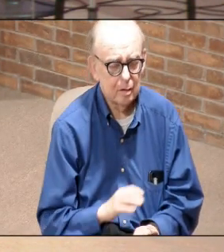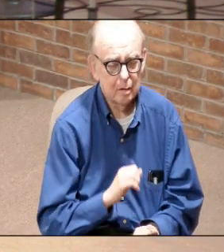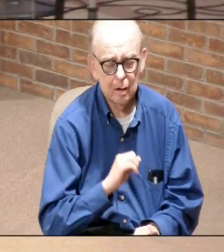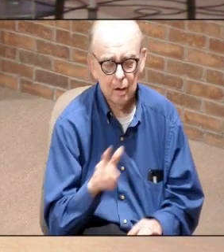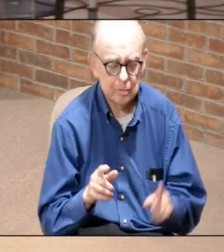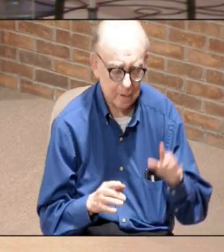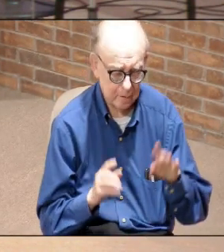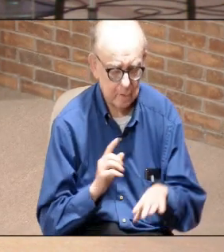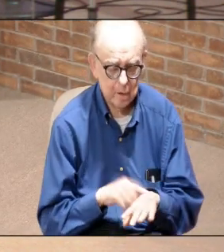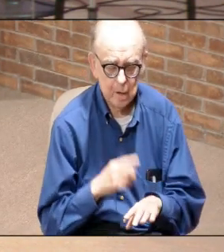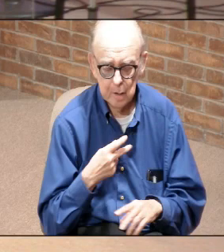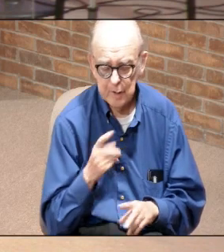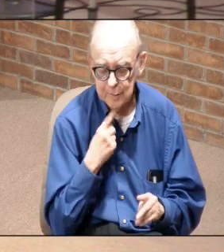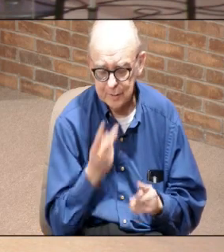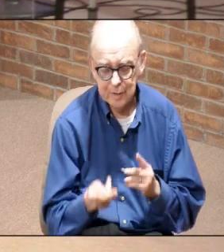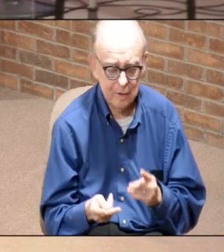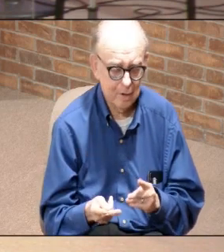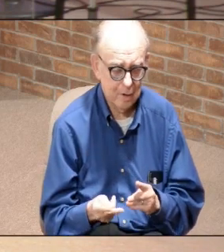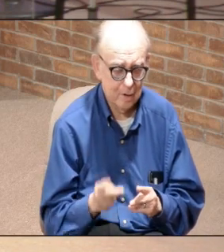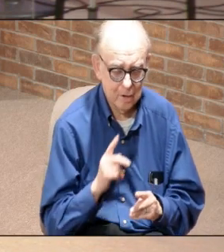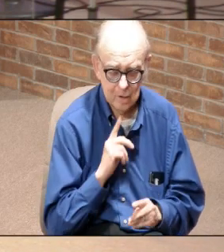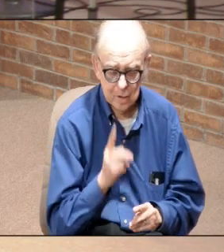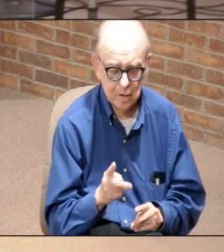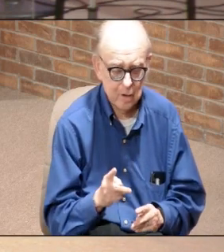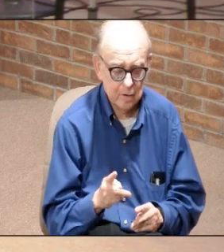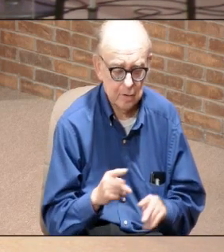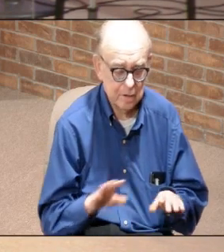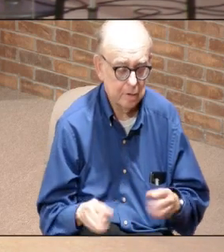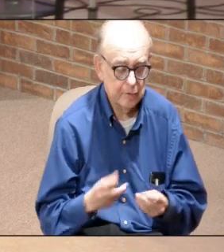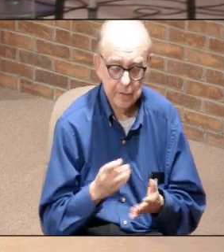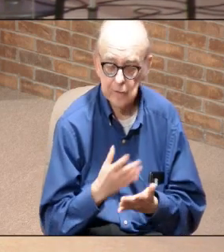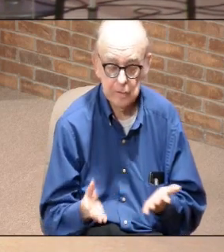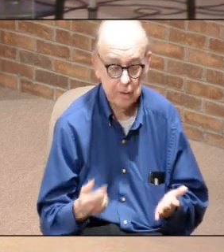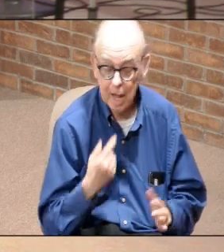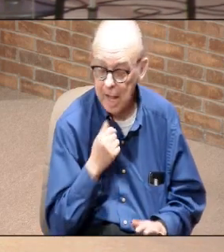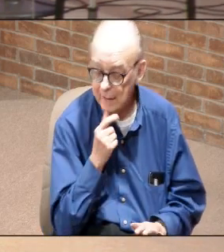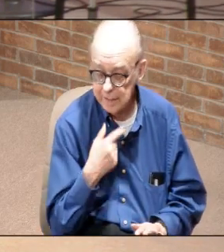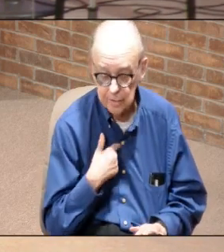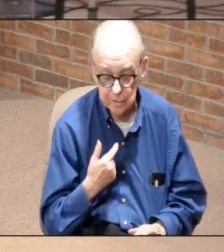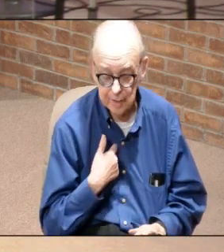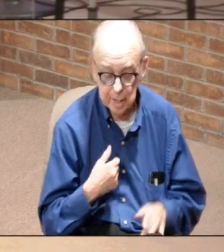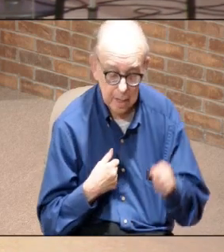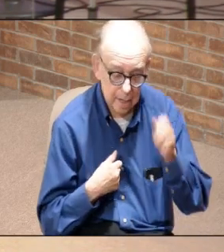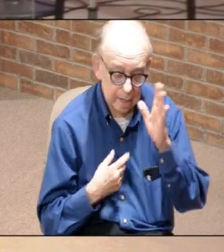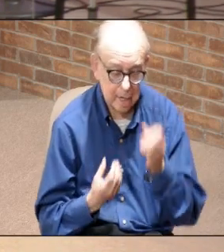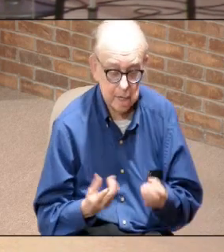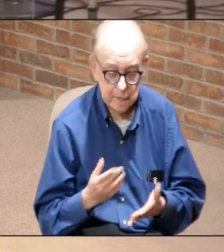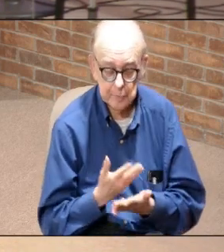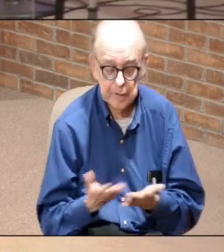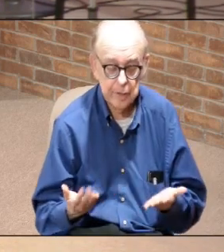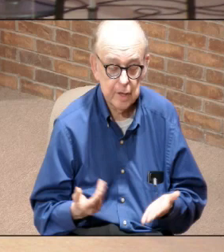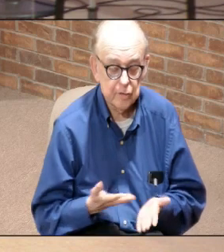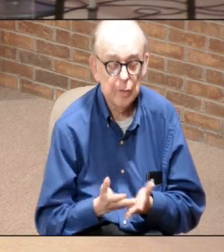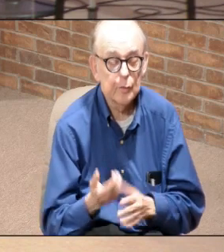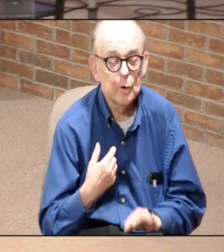All the time you'll hear people say, boy, you really accomplished a lot. No, I haven't. God's accomplished a lot through